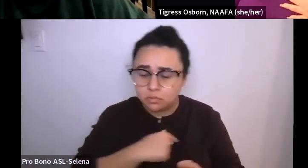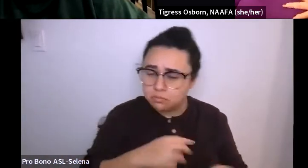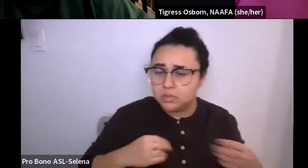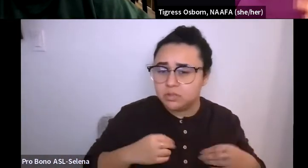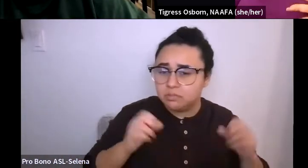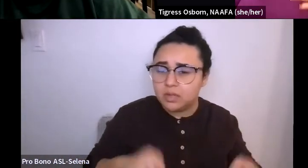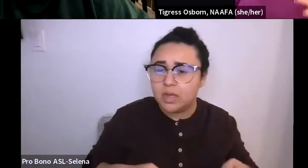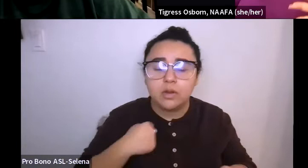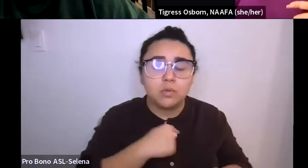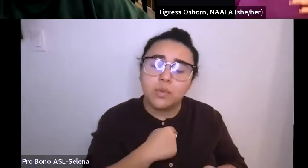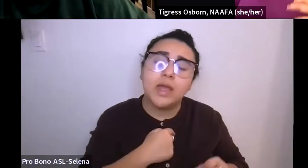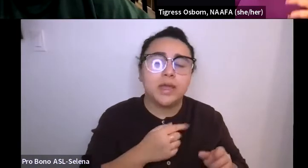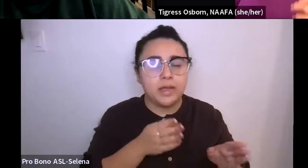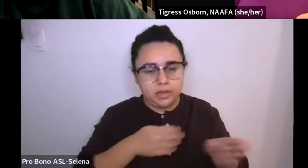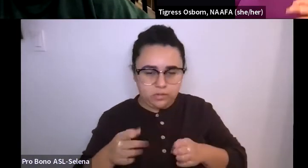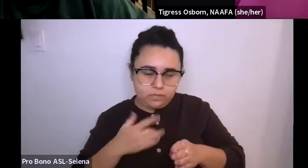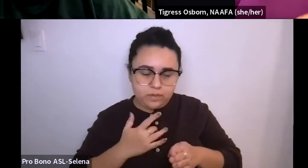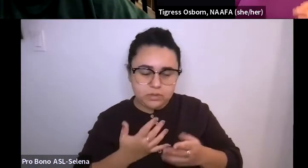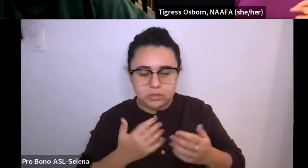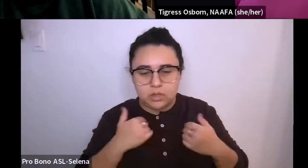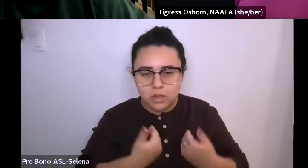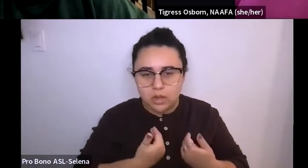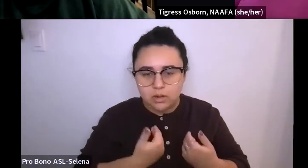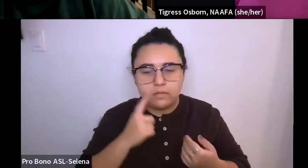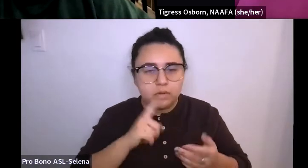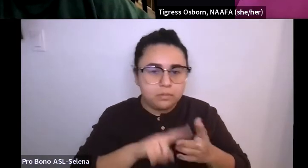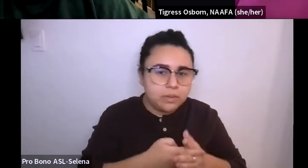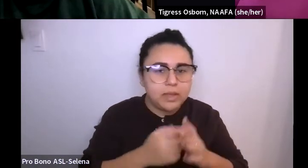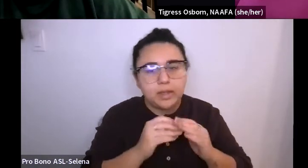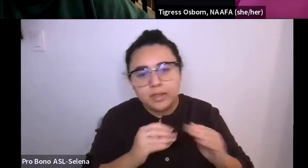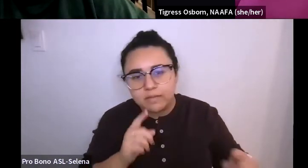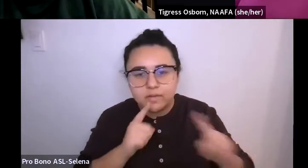tired sometimes of doing the sort of like intro level conversation again,